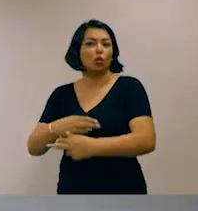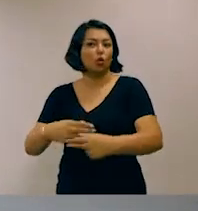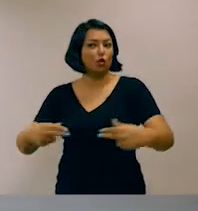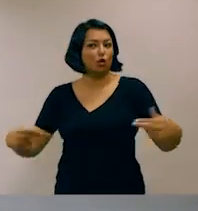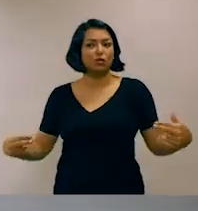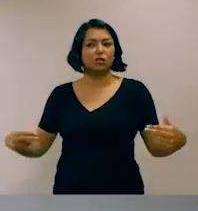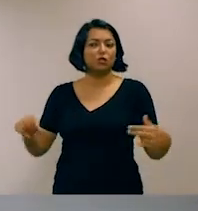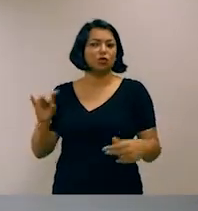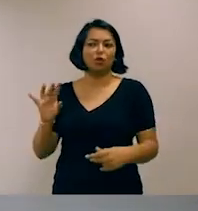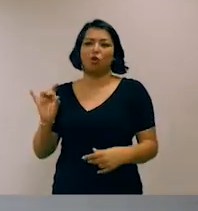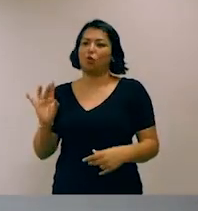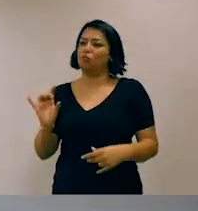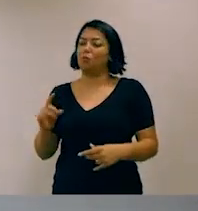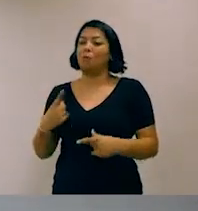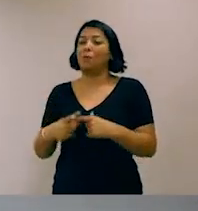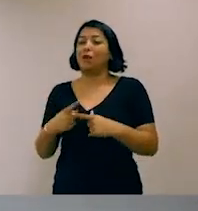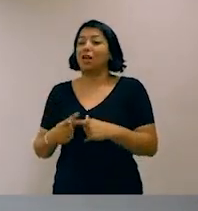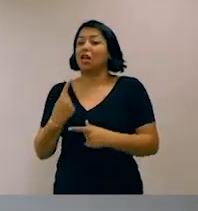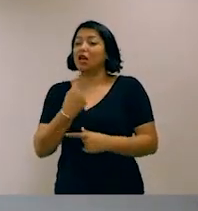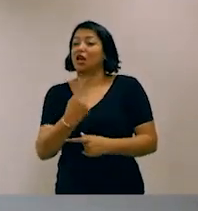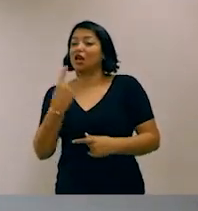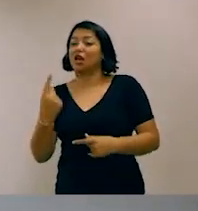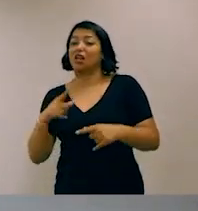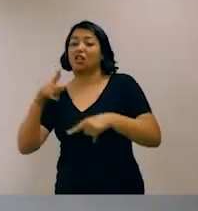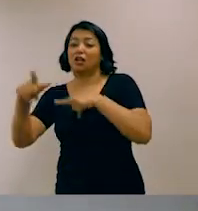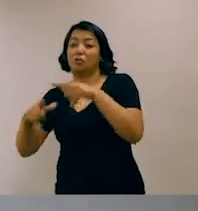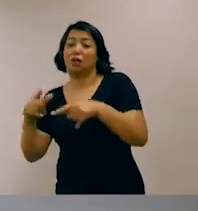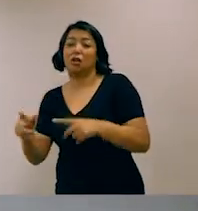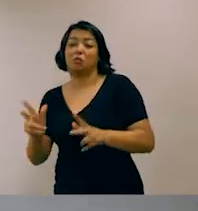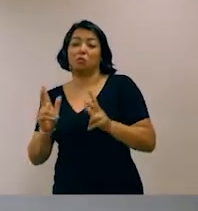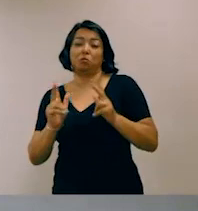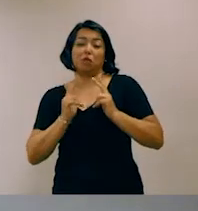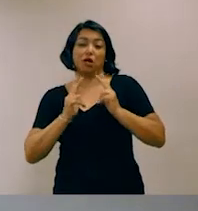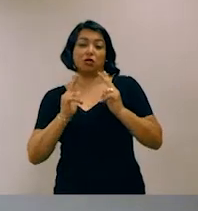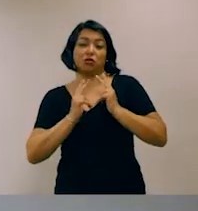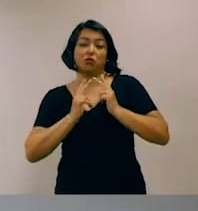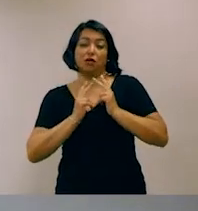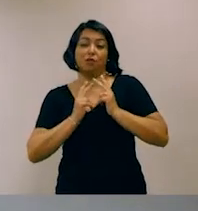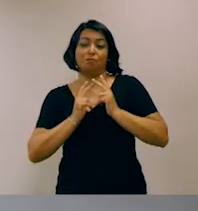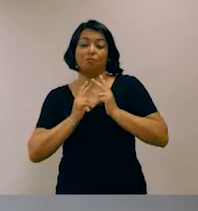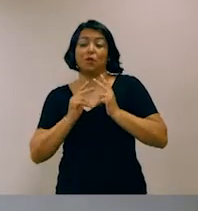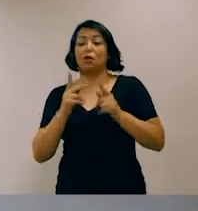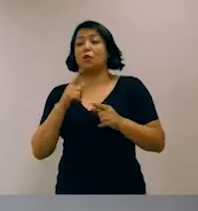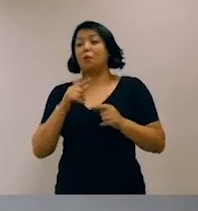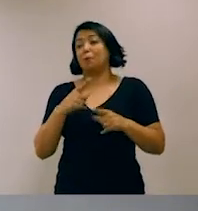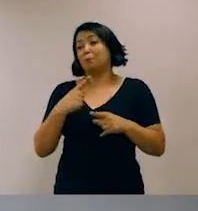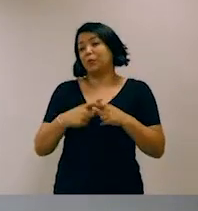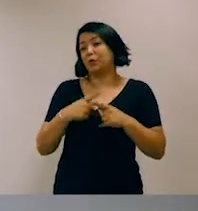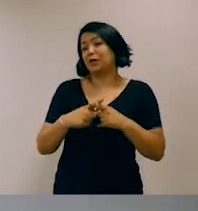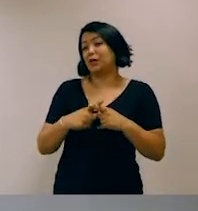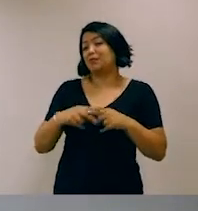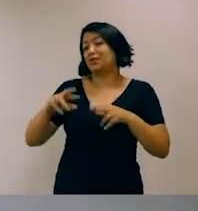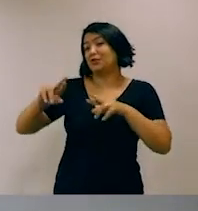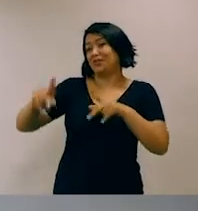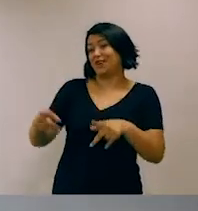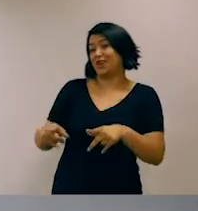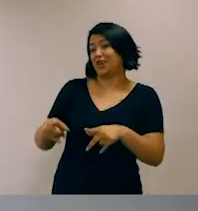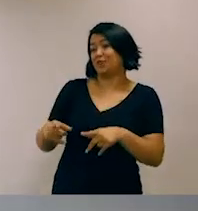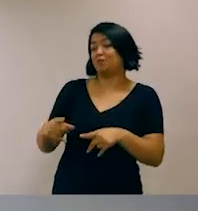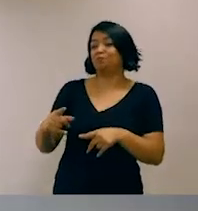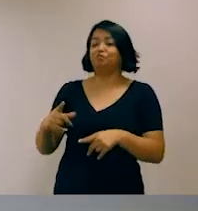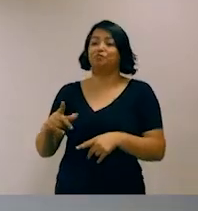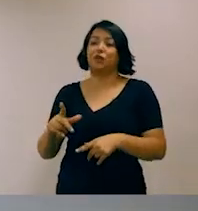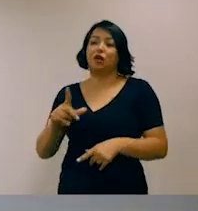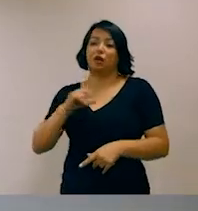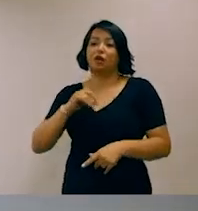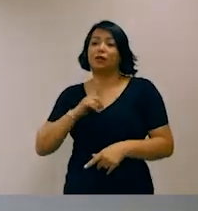bidding processes, each service is very specific. Even if it's a standard service